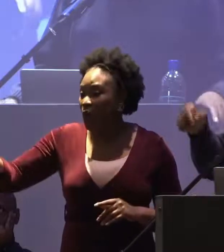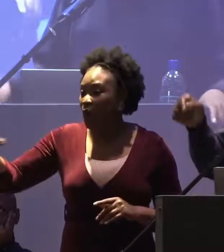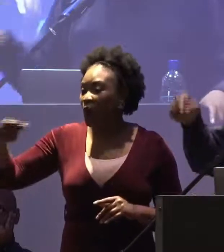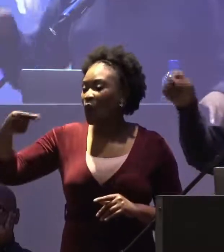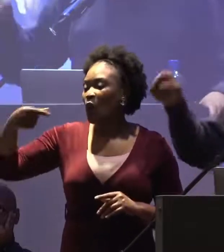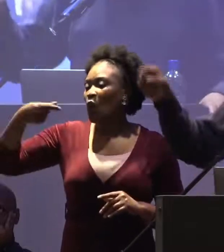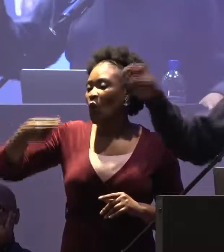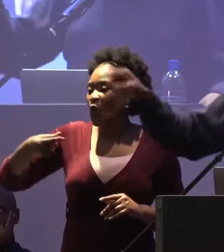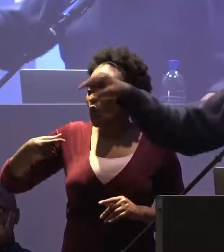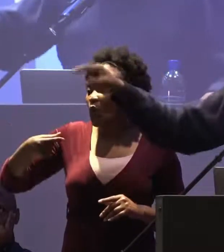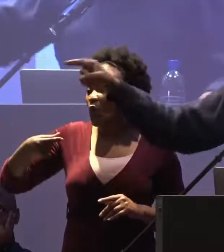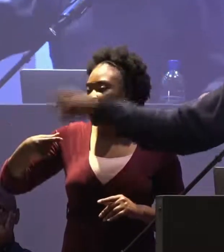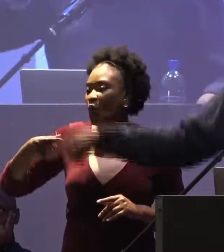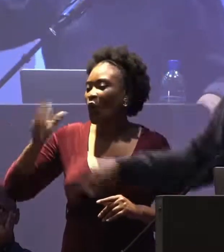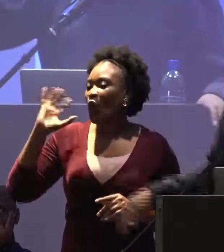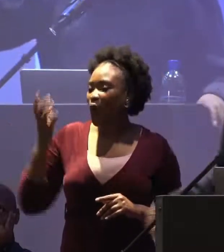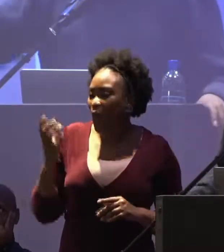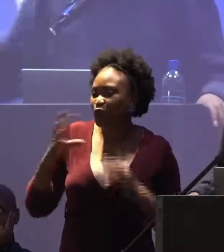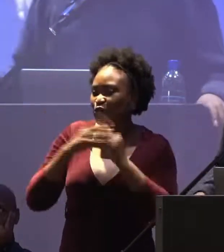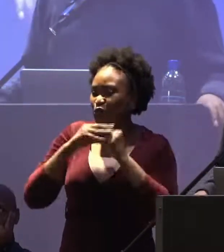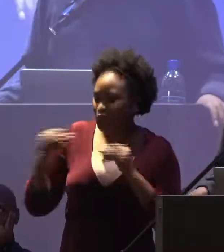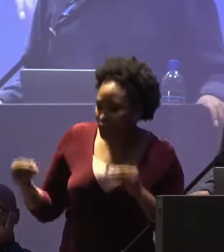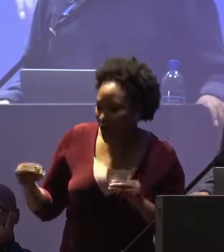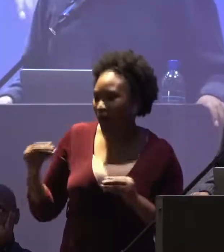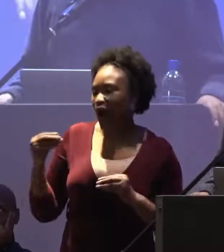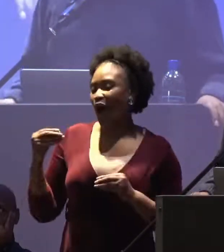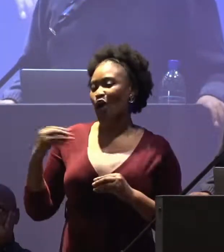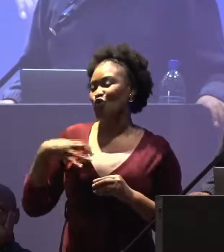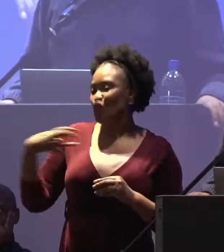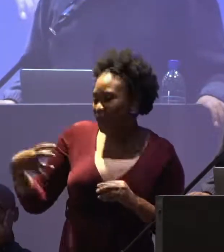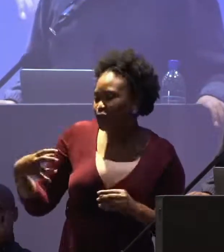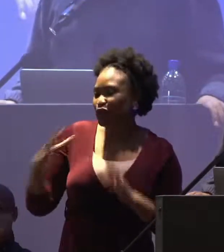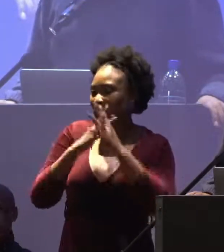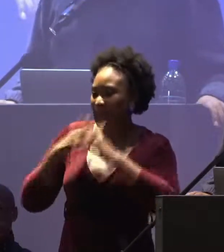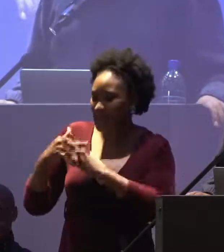gold dollar rich American taste, because we thought that was the name.